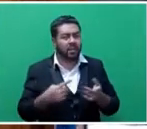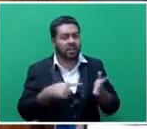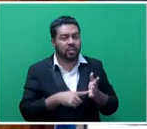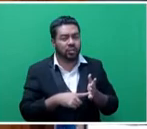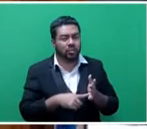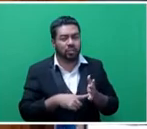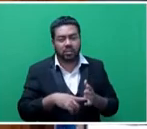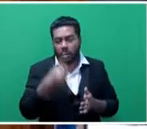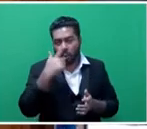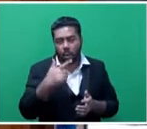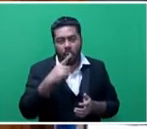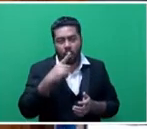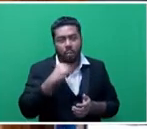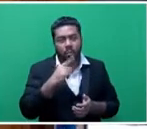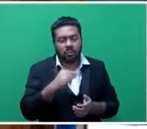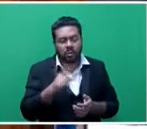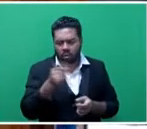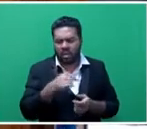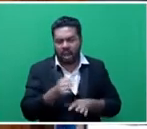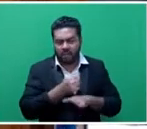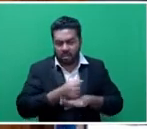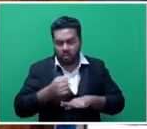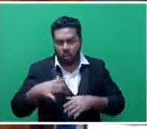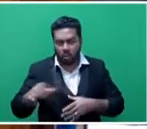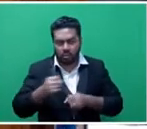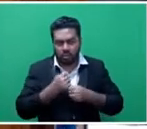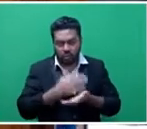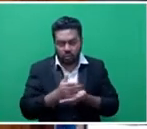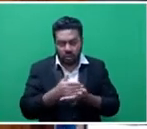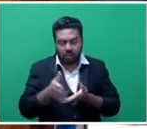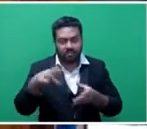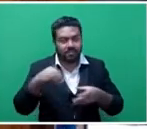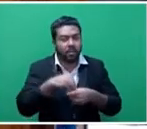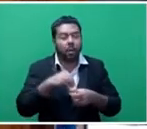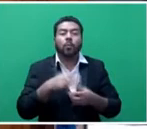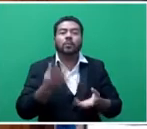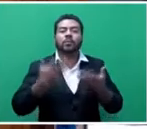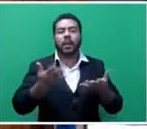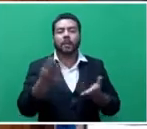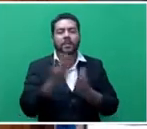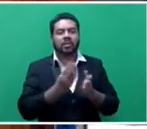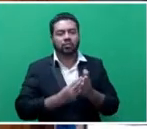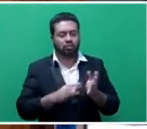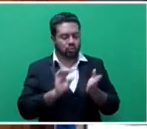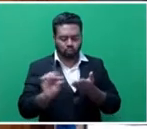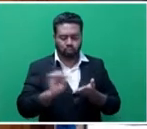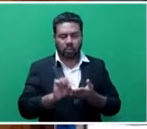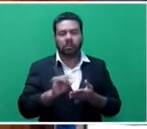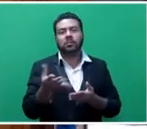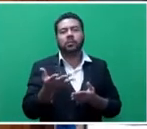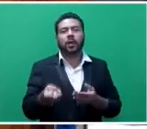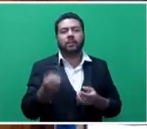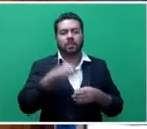Government holds shares in these companies which are listed in this category or is providing budgetary allocation to maintain the principal activities